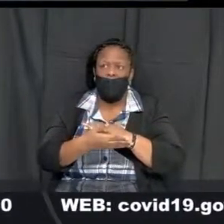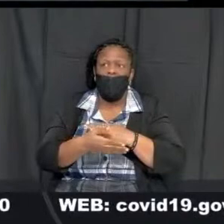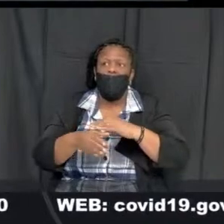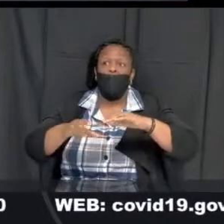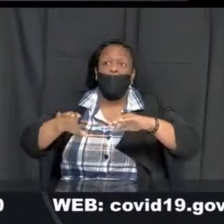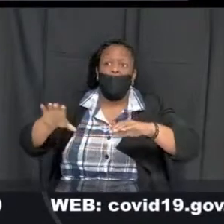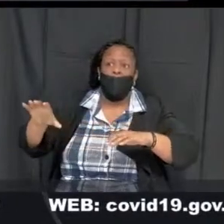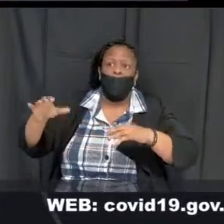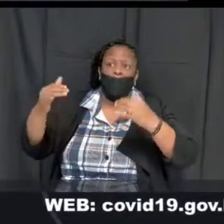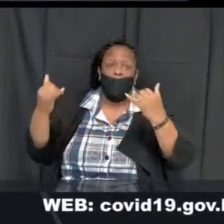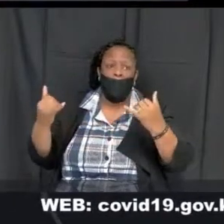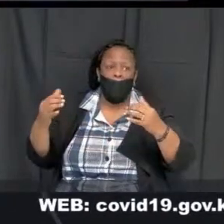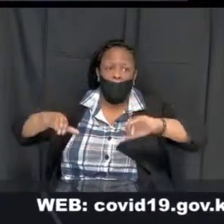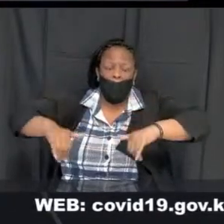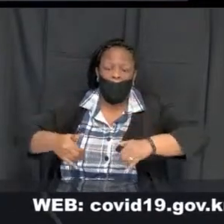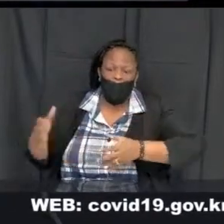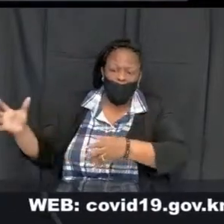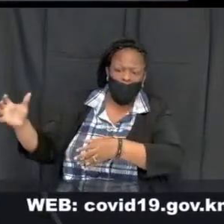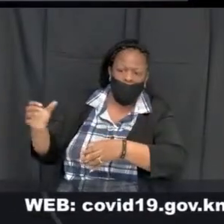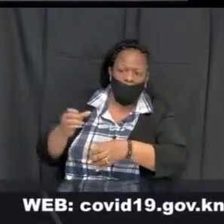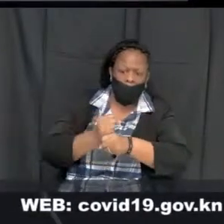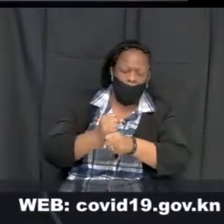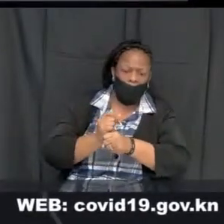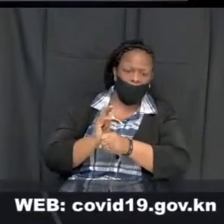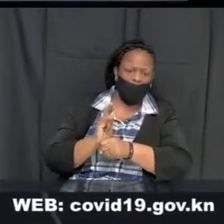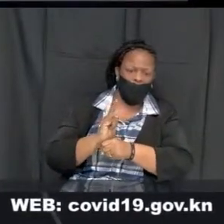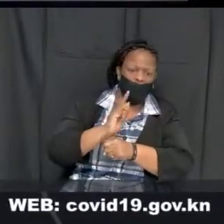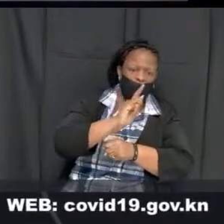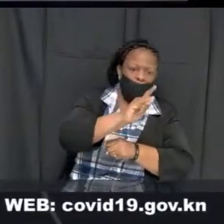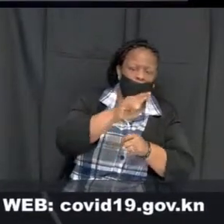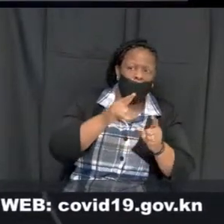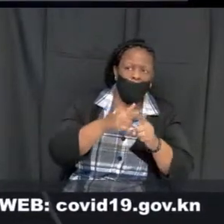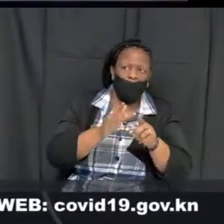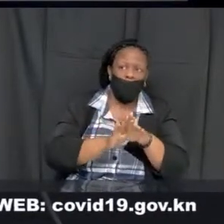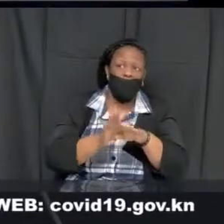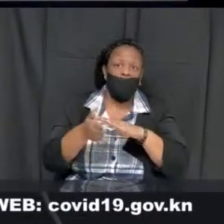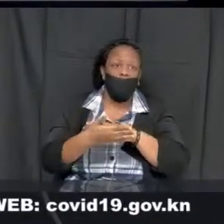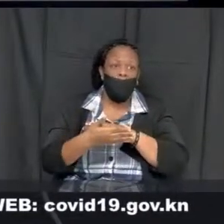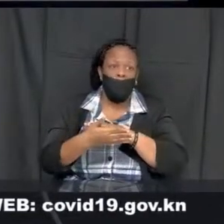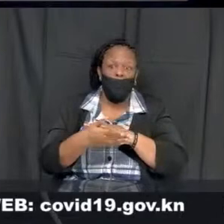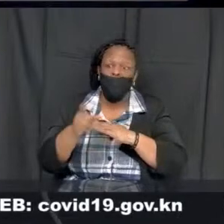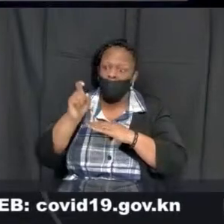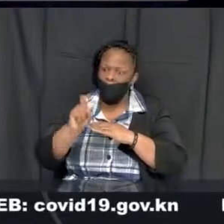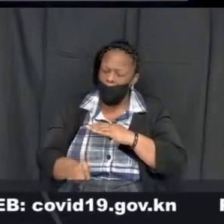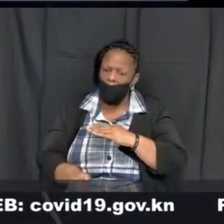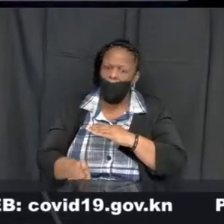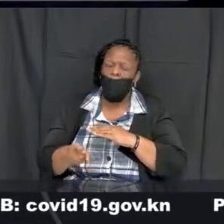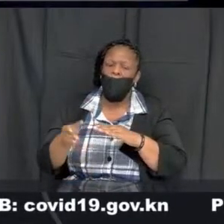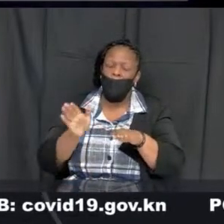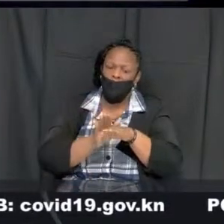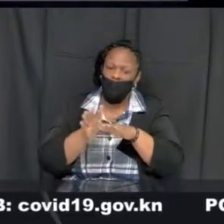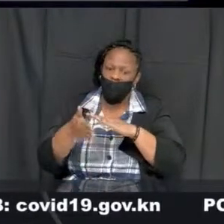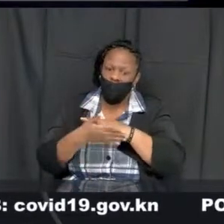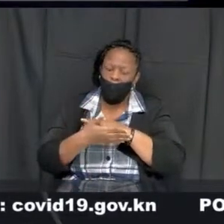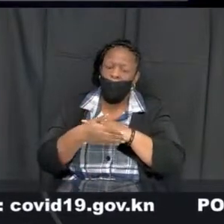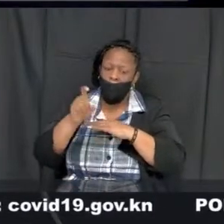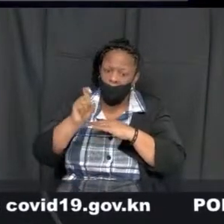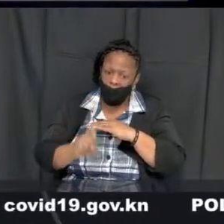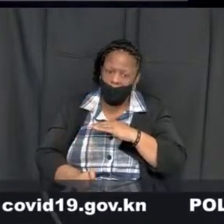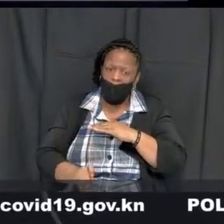vaccines from Bastia St. Kitts to us in Jamaica? Because we need it. We understand